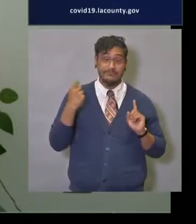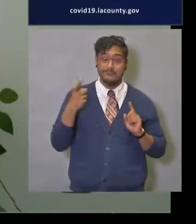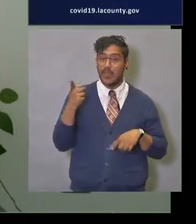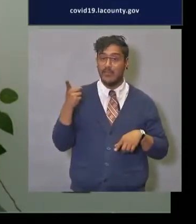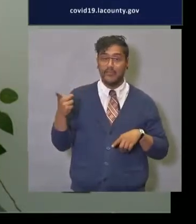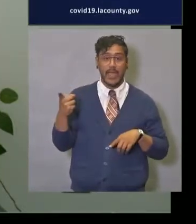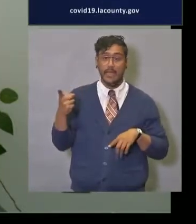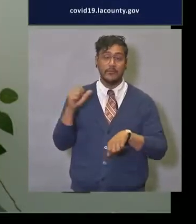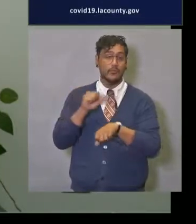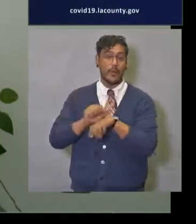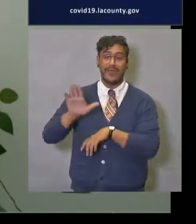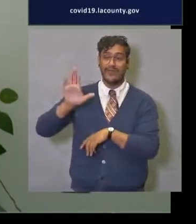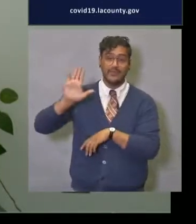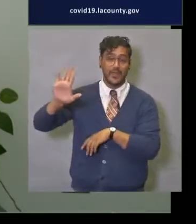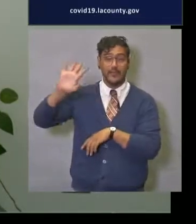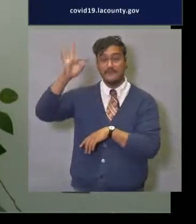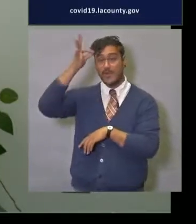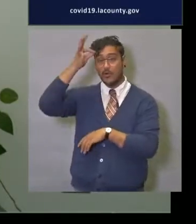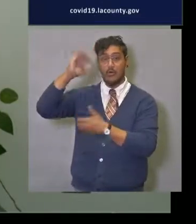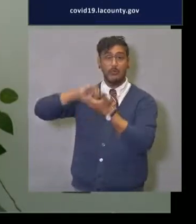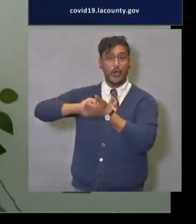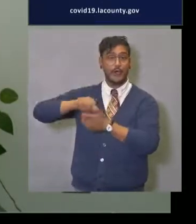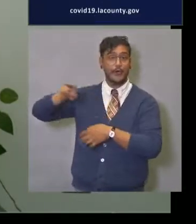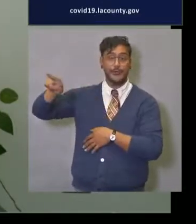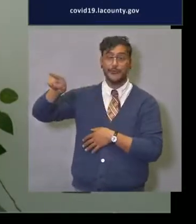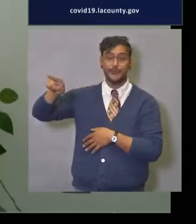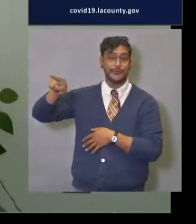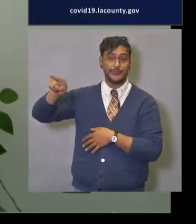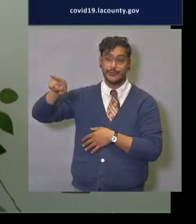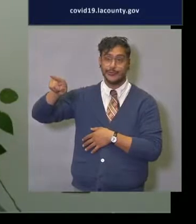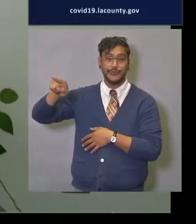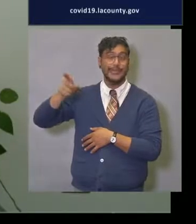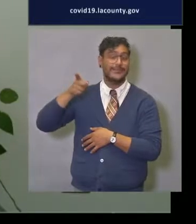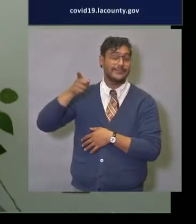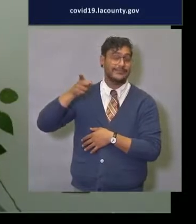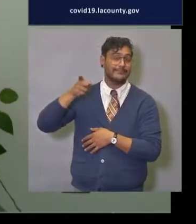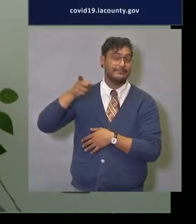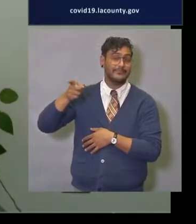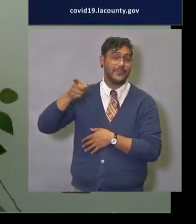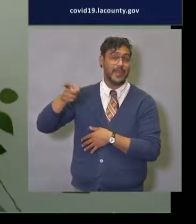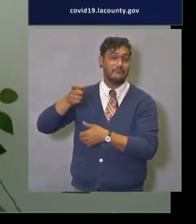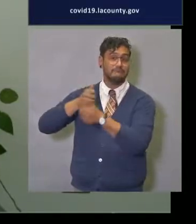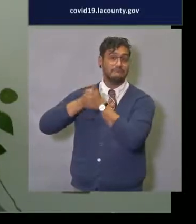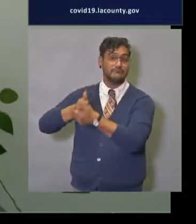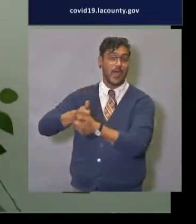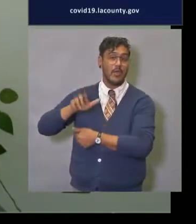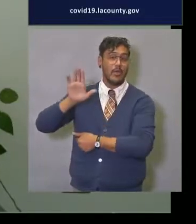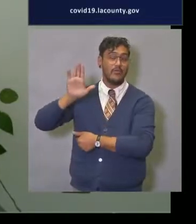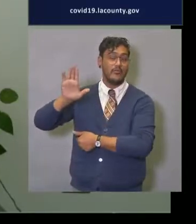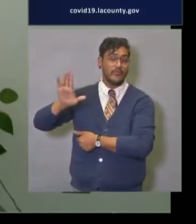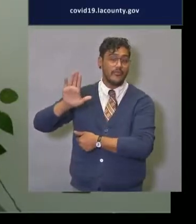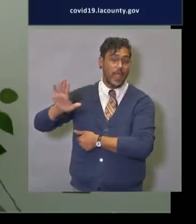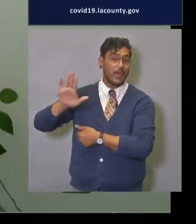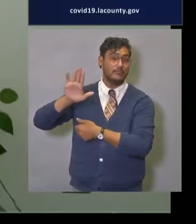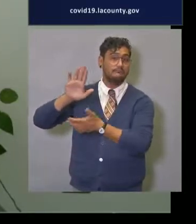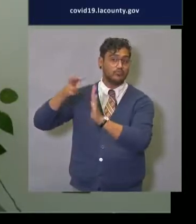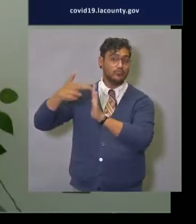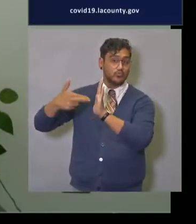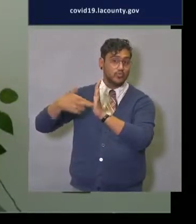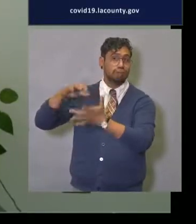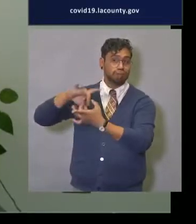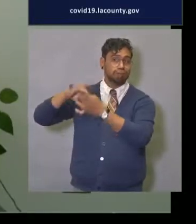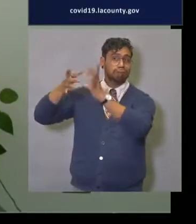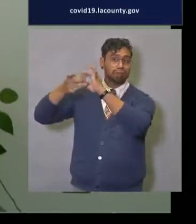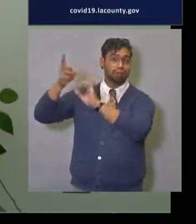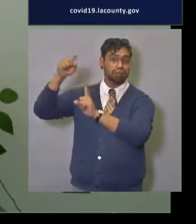federal partnerships and they work with their chains on trying to make sure that they, in fact,